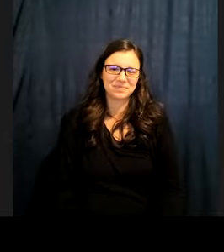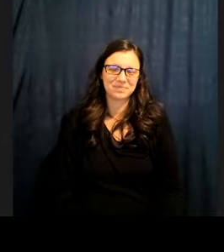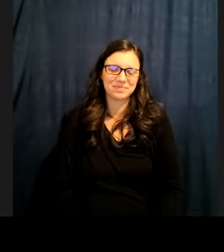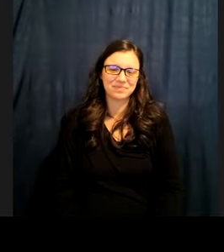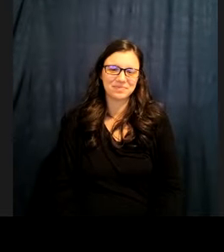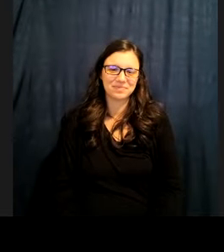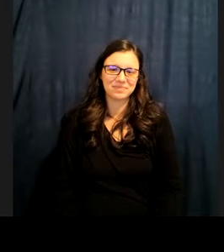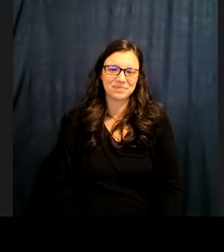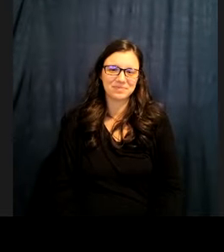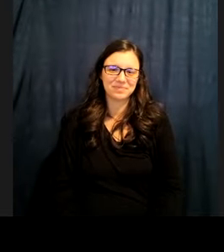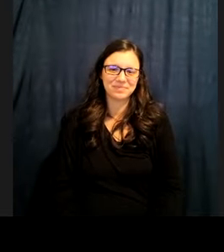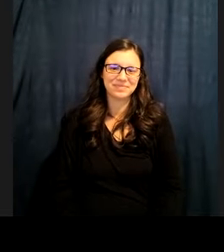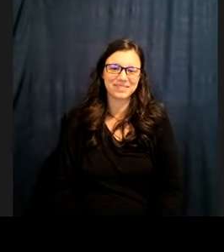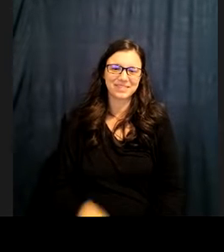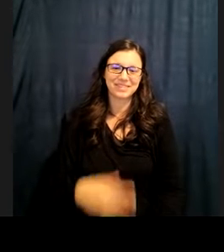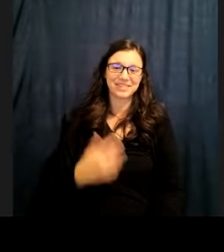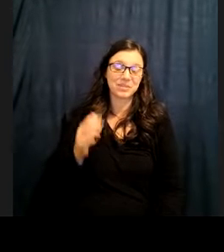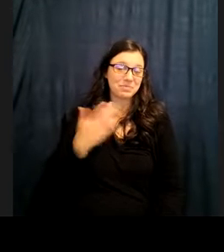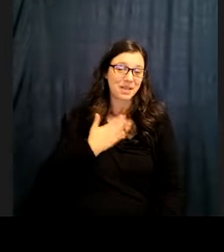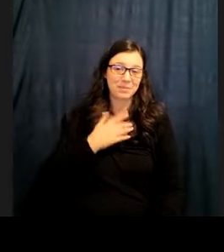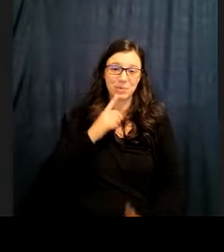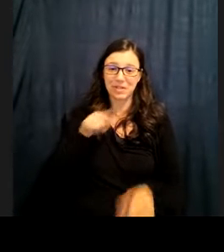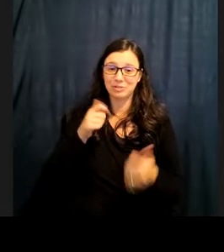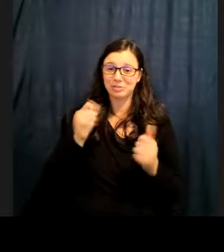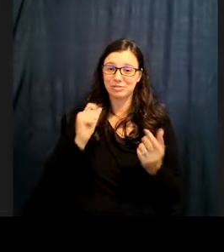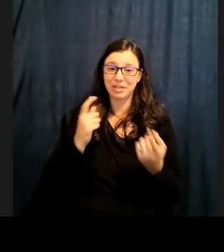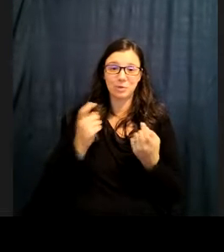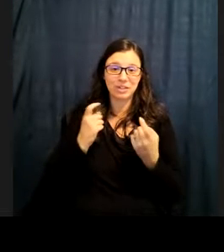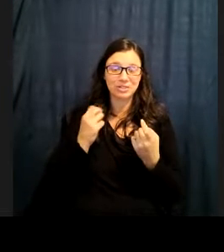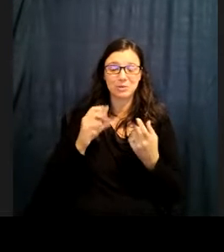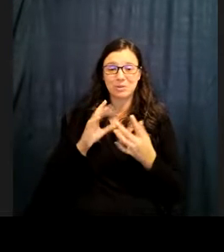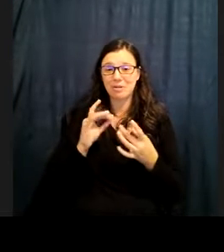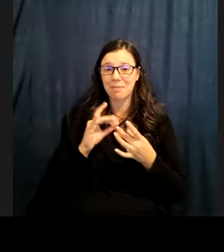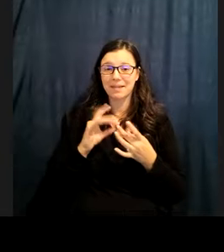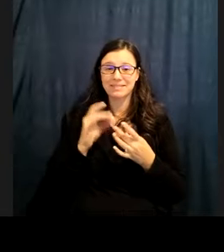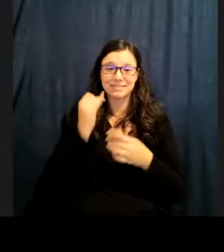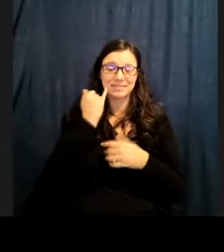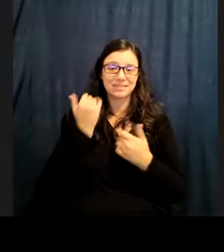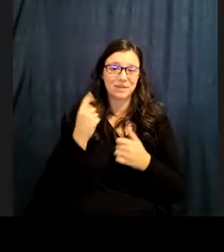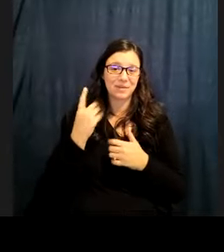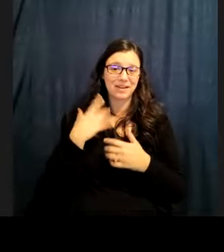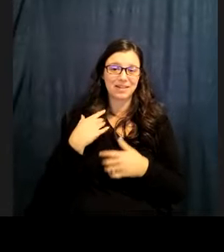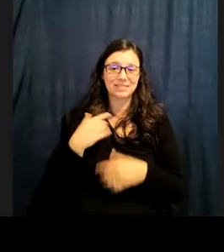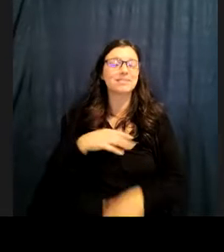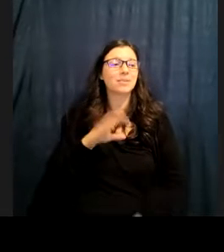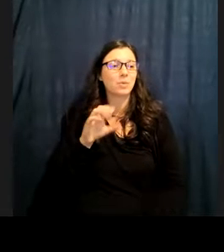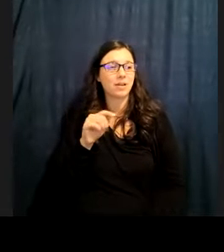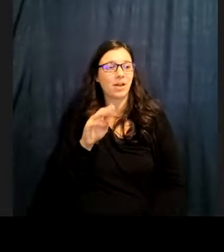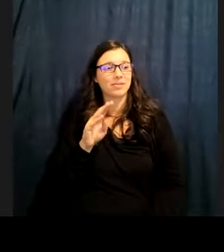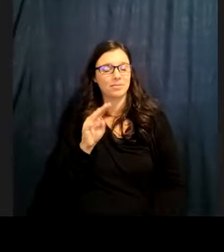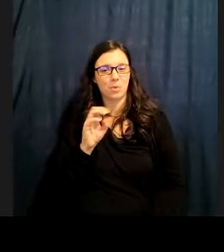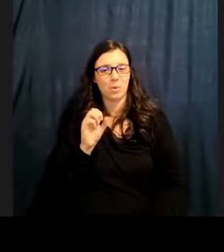So I'm happy to answer any questions or just field comments if anybody has any. Well, Cosmos thinks that,